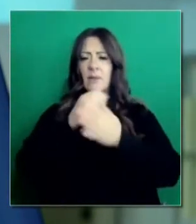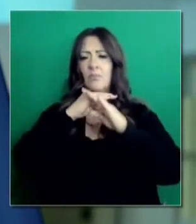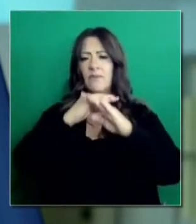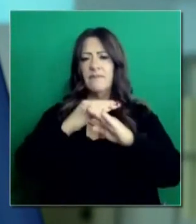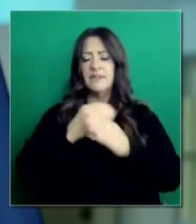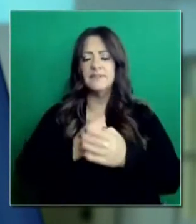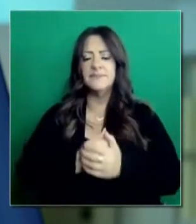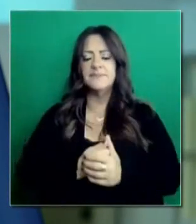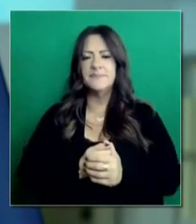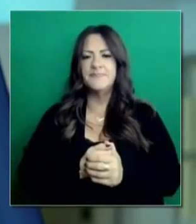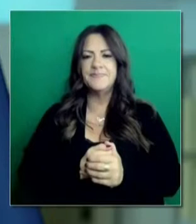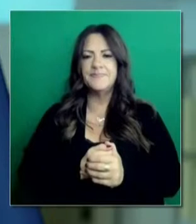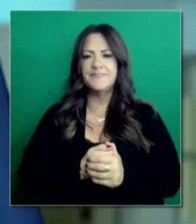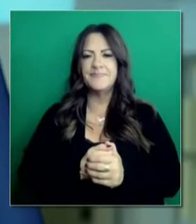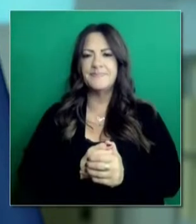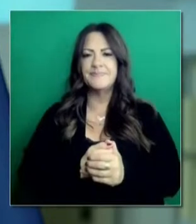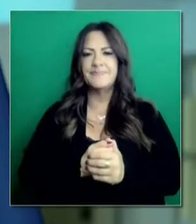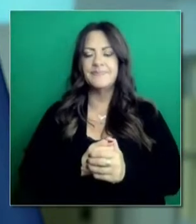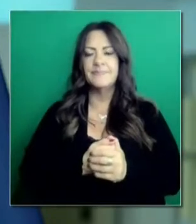Alex Michelson, Fox 11.